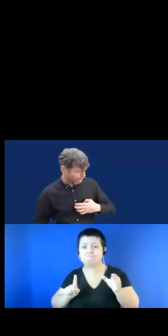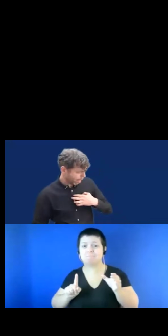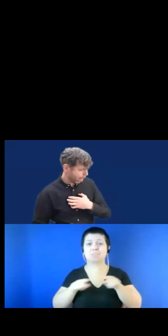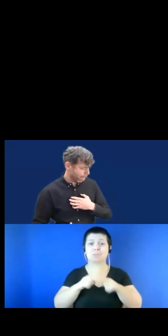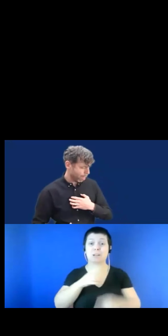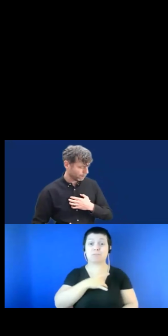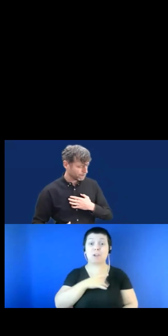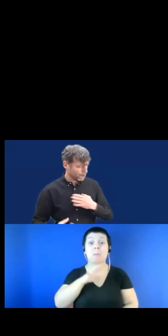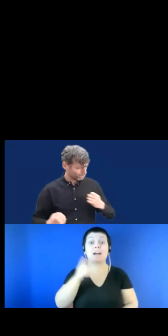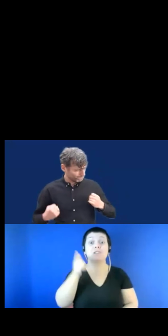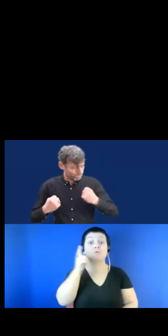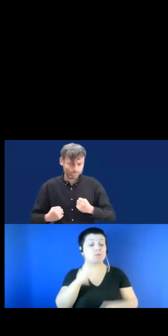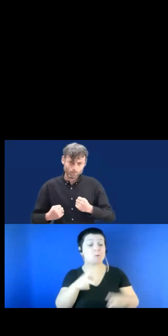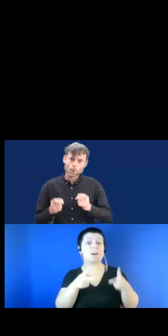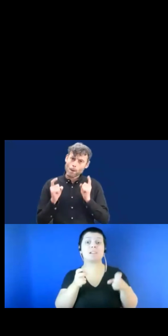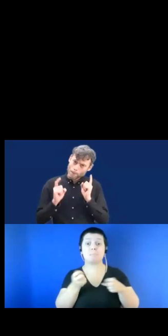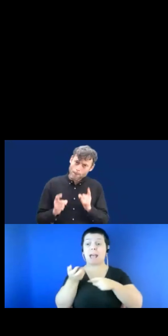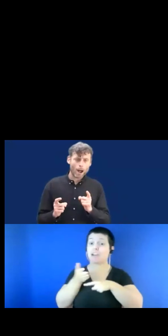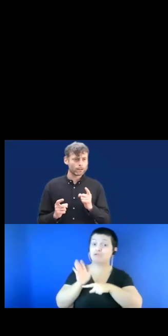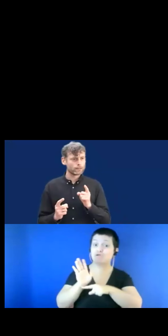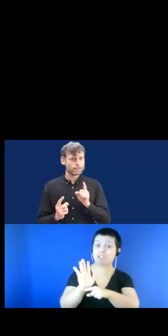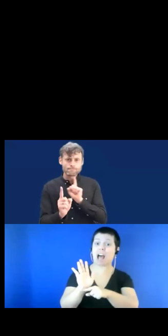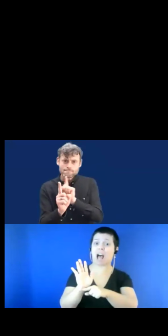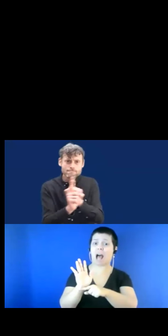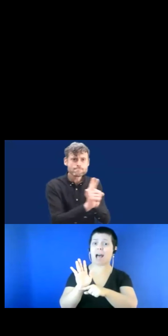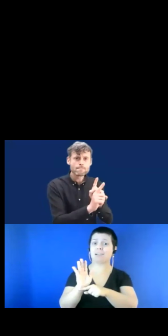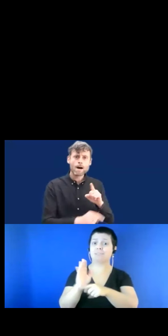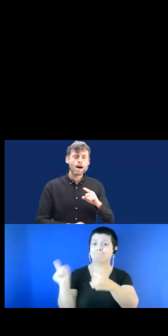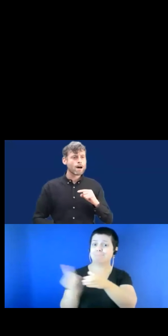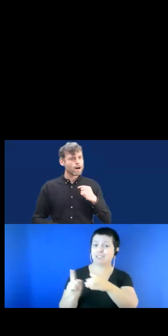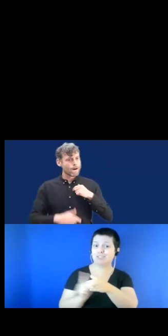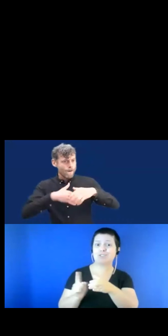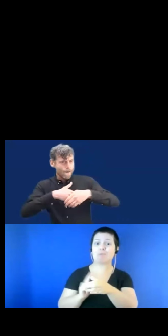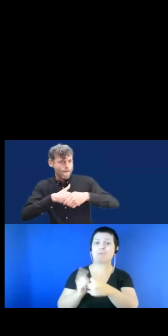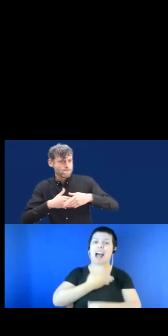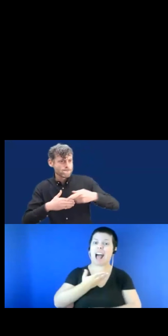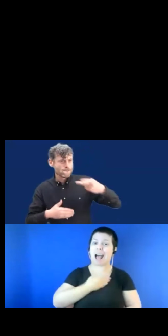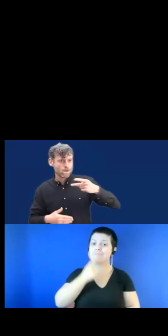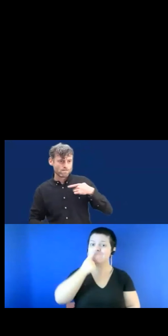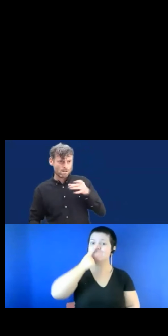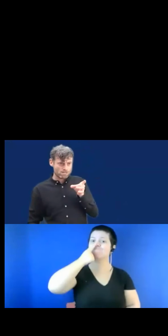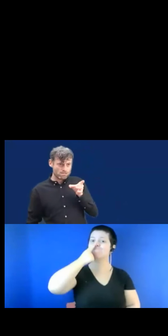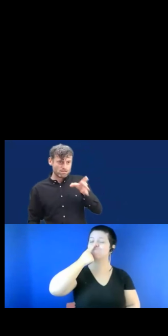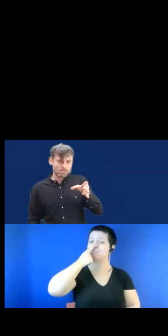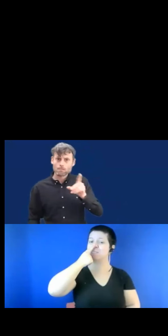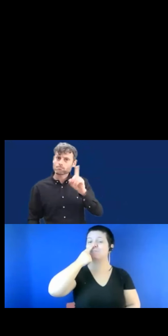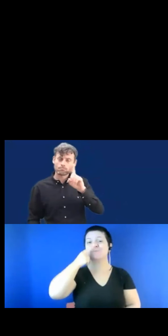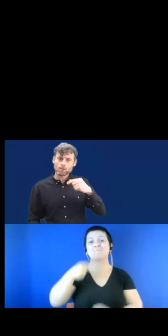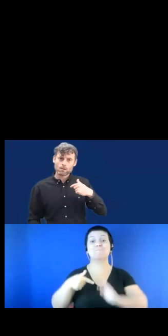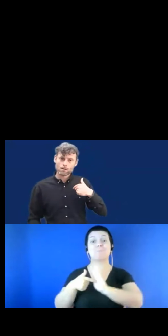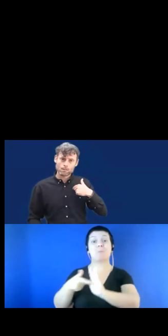other people, in being helpful, and in being a loyal friend. So this is just a glimpse to some of